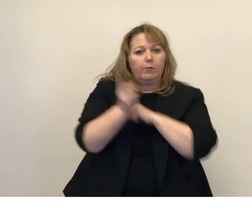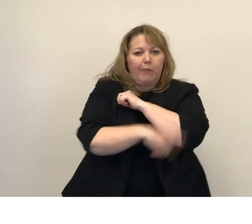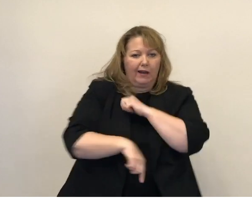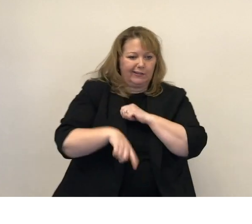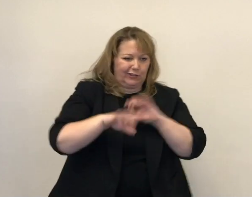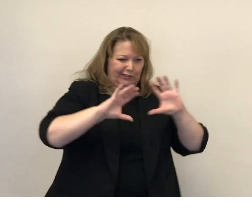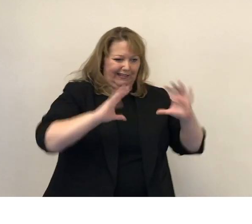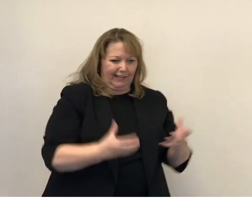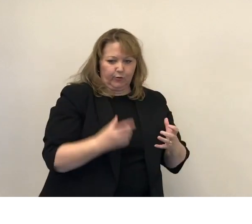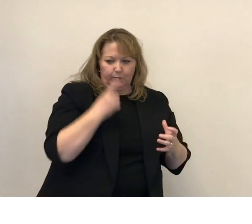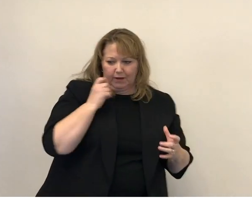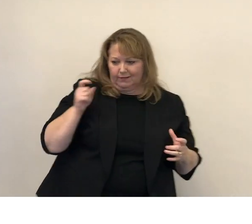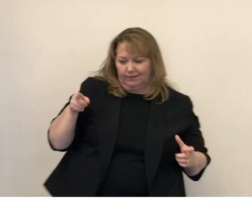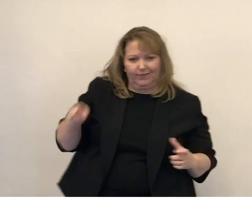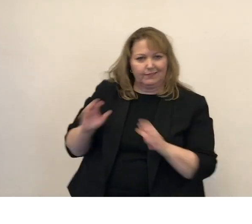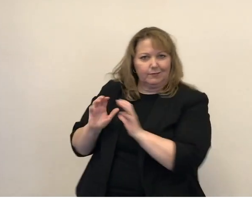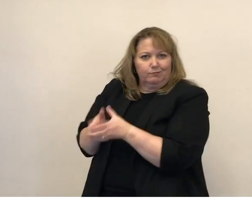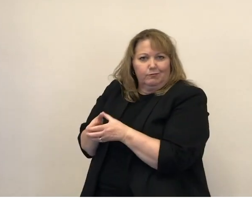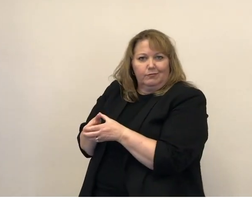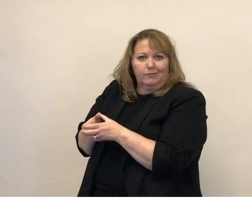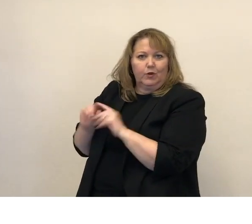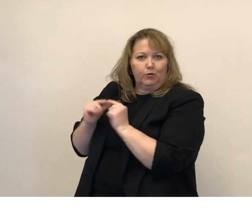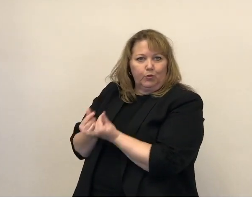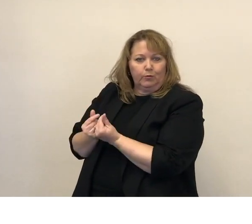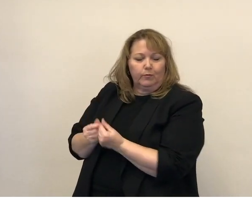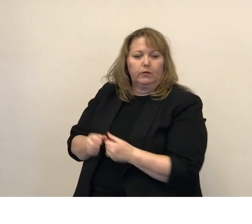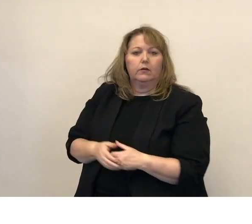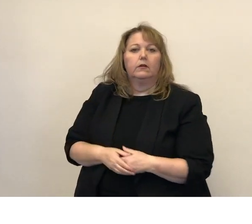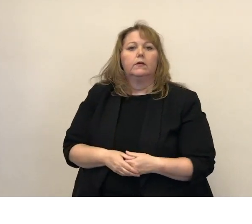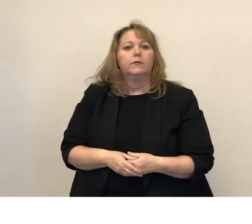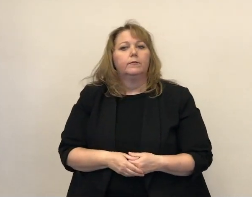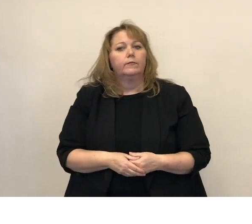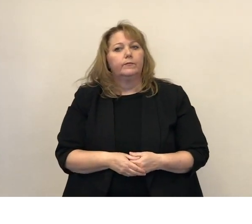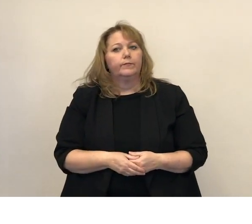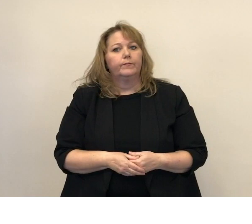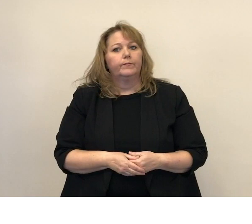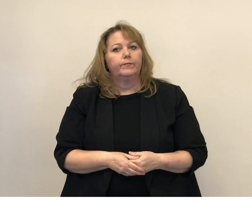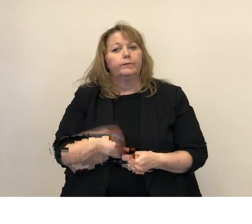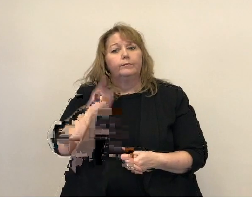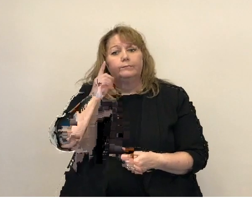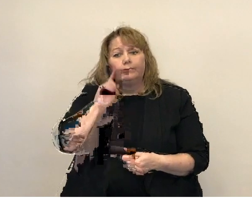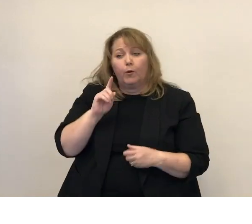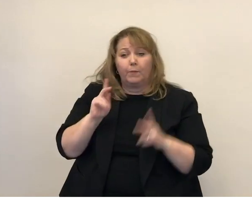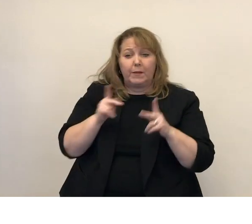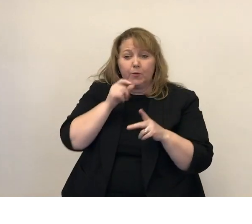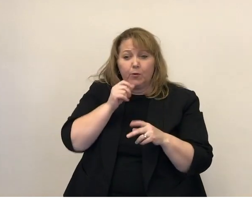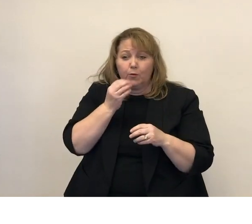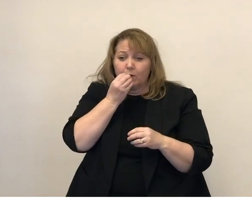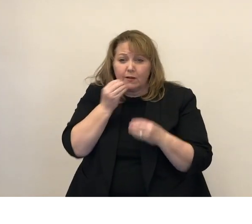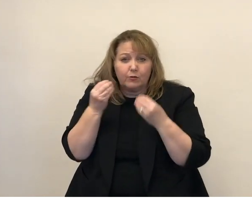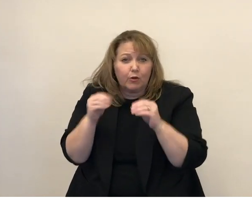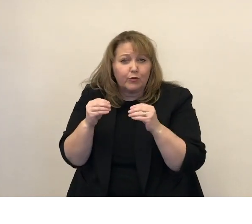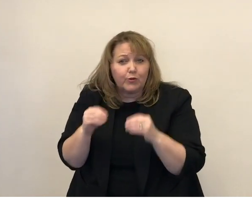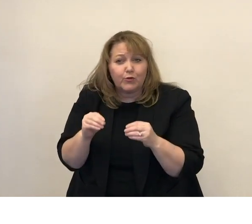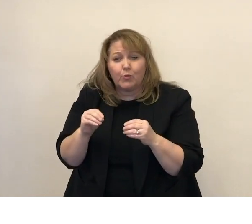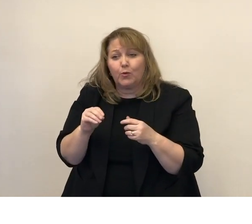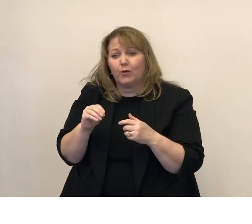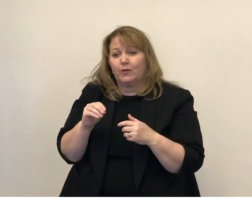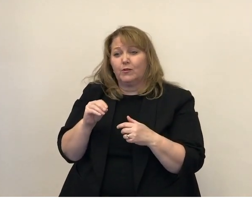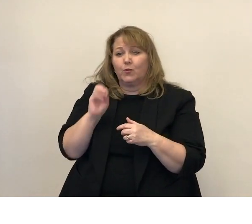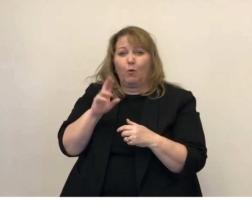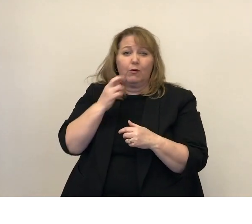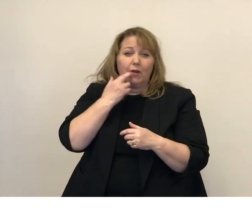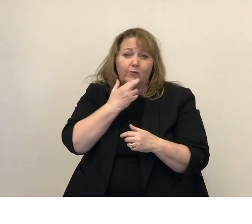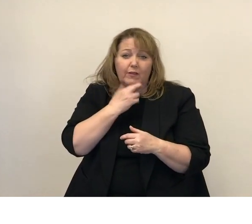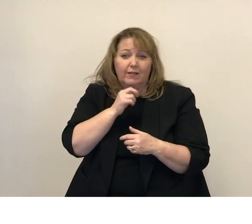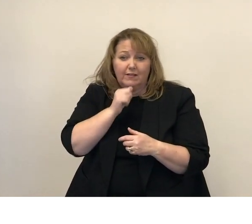As it relates to masks for healthcare workers, or for restaurant workers, I would suggest that people